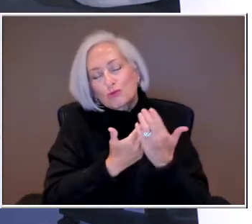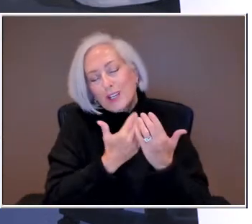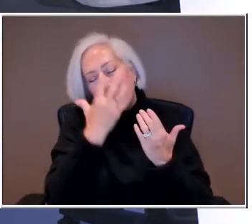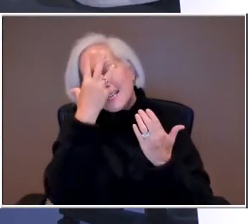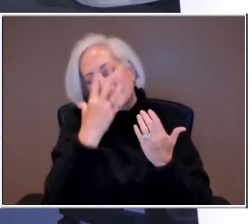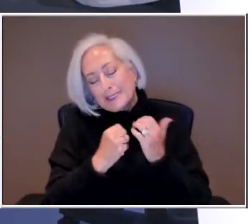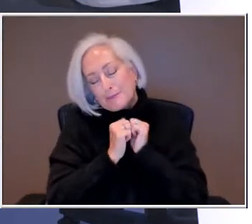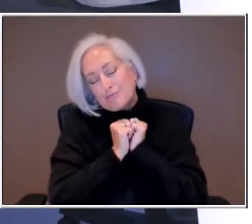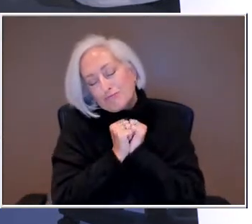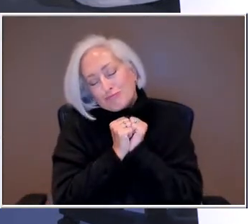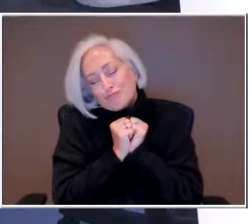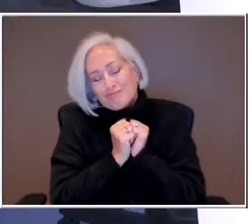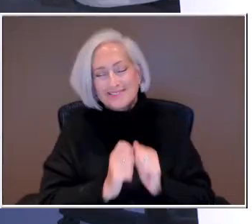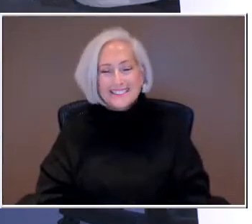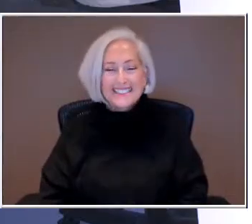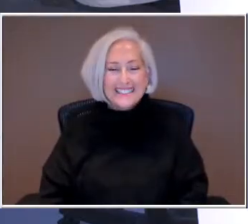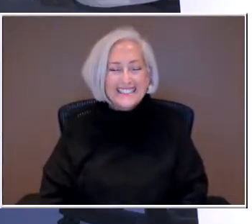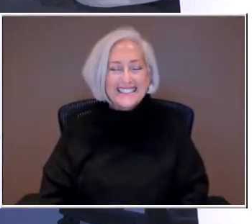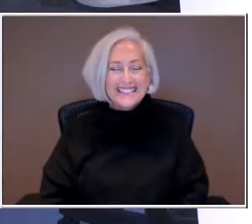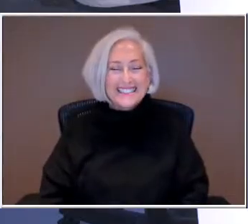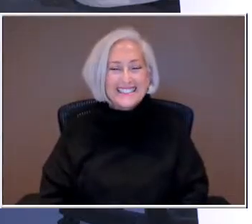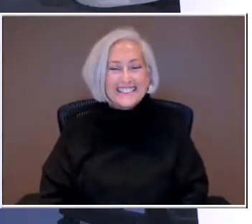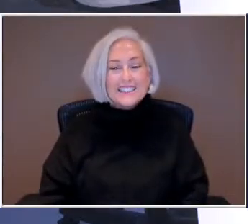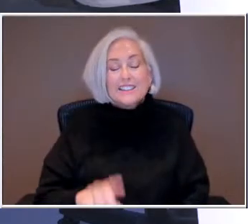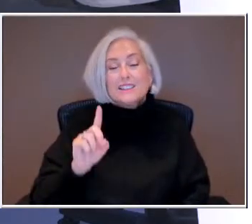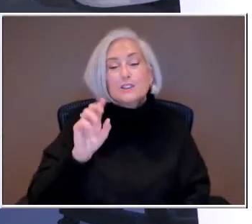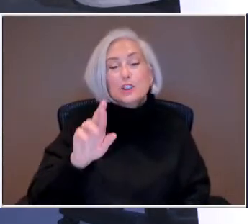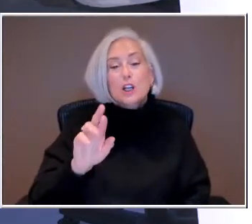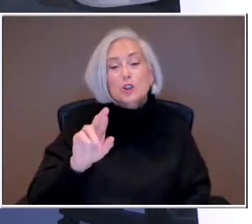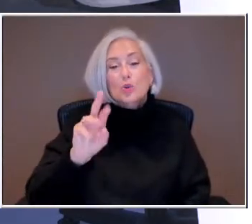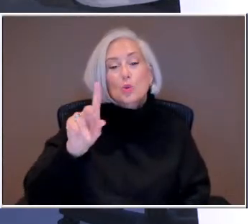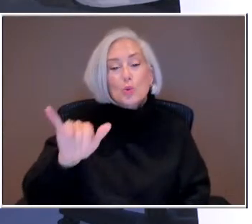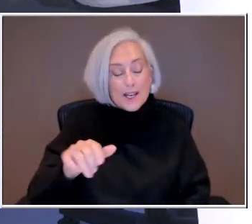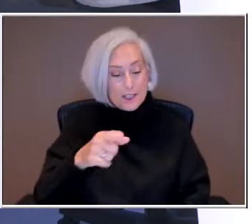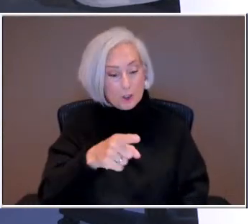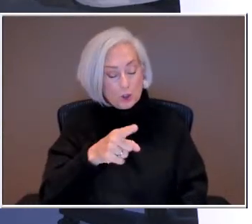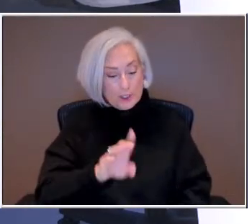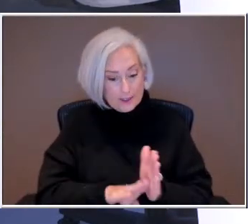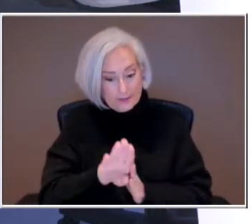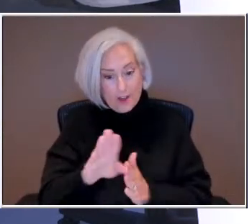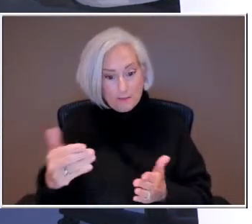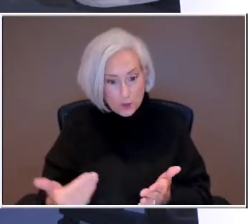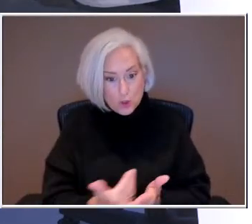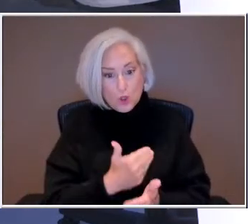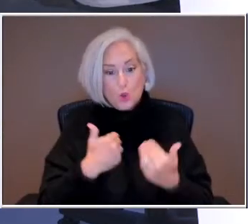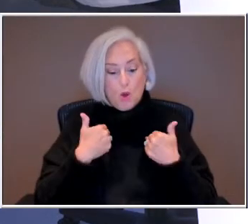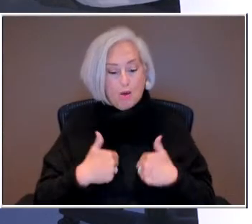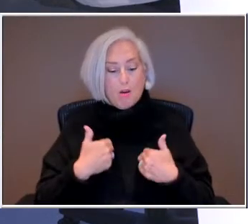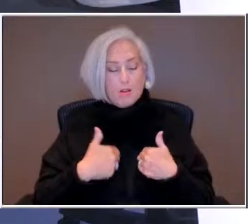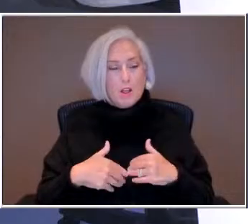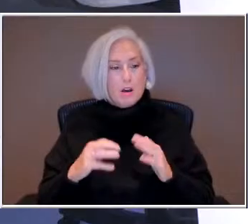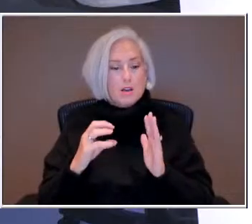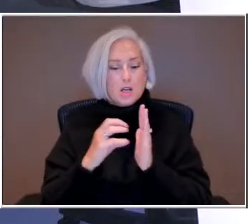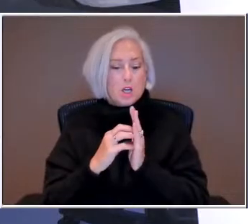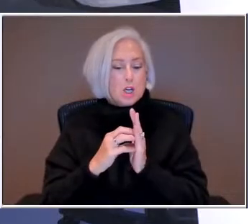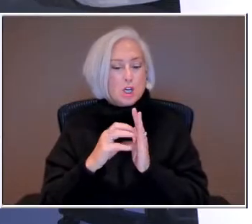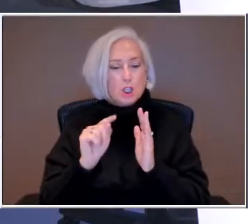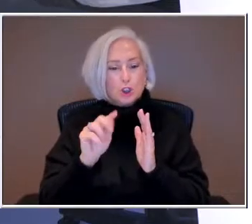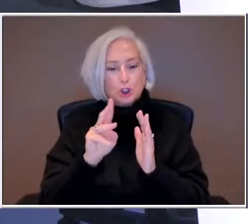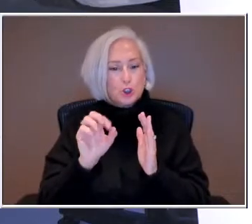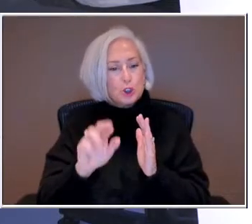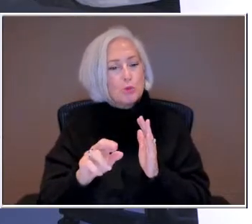sure. Dr. Reddy, when Jenny developed new lung tumors, how did you decide that radiation and